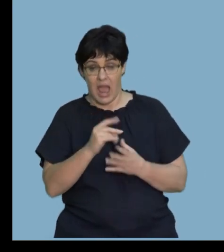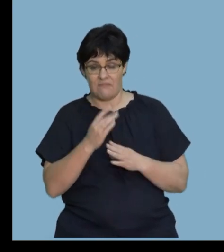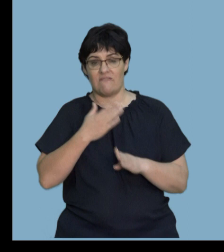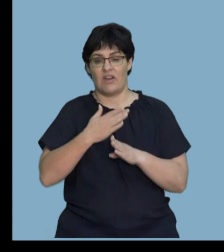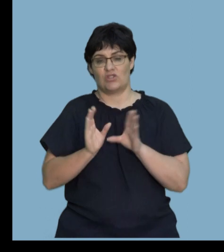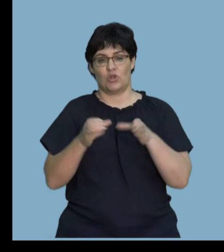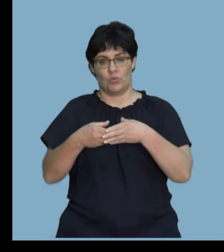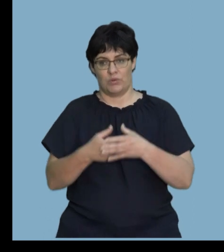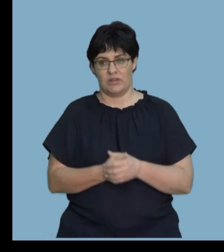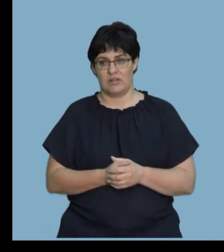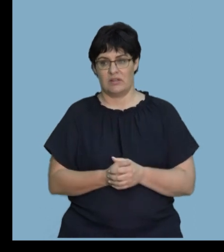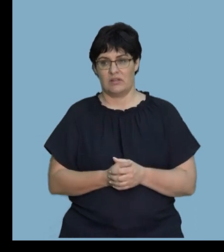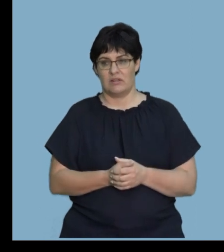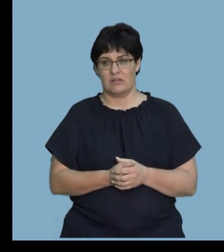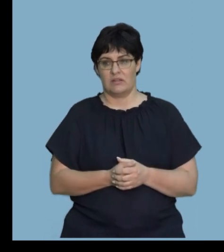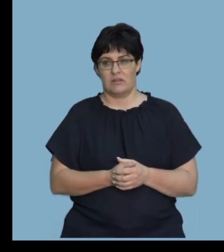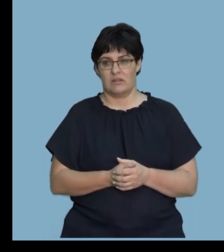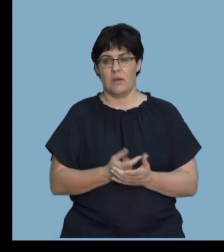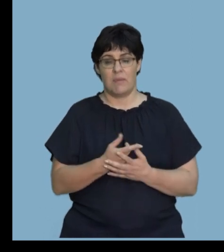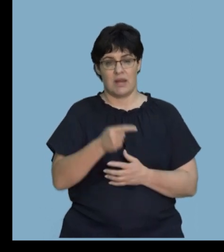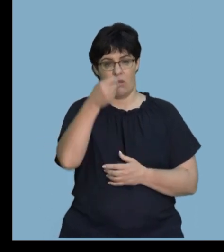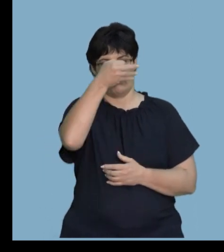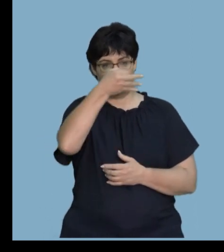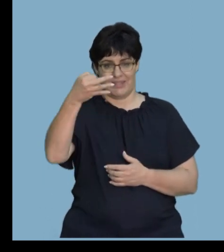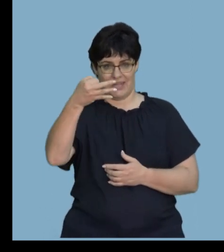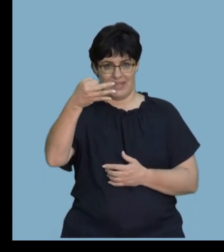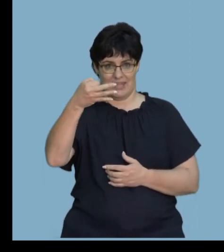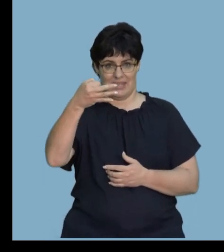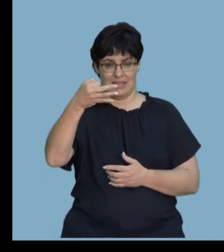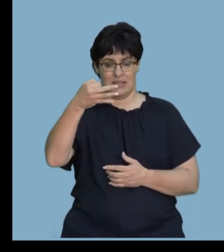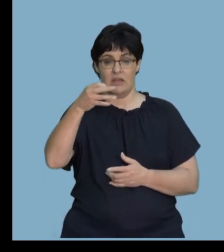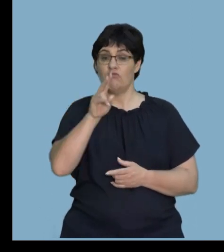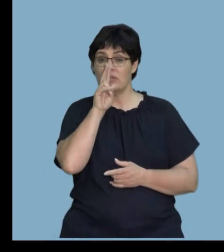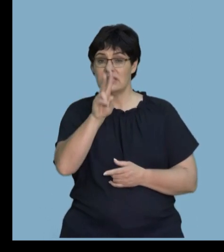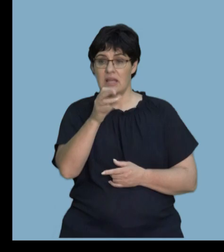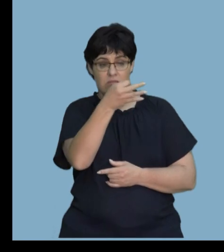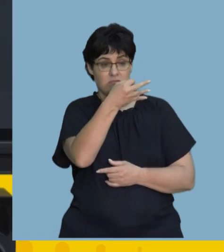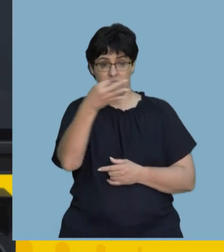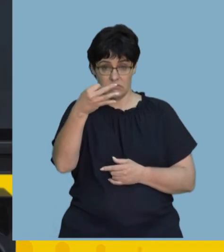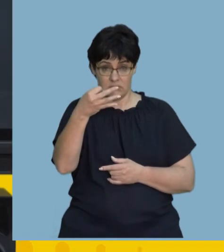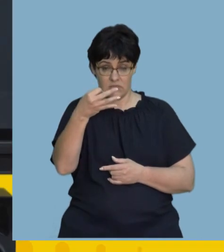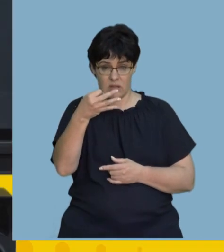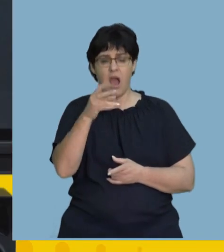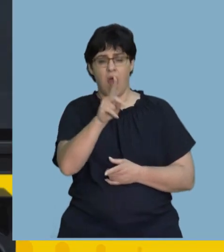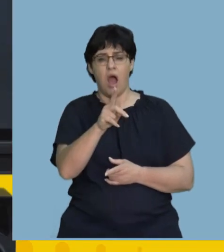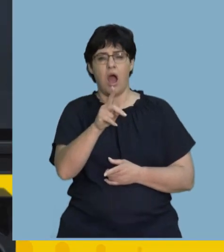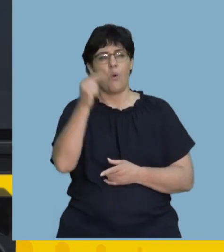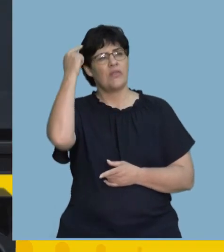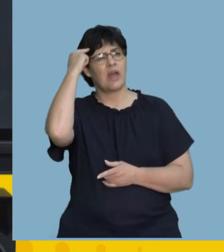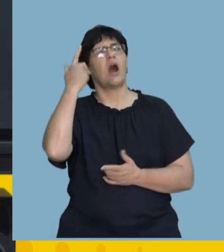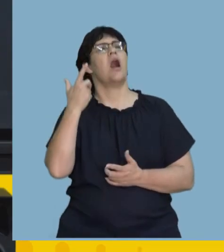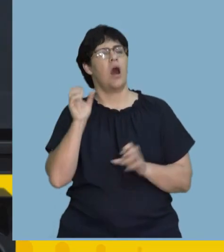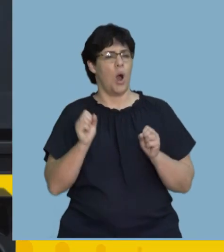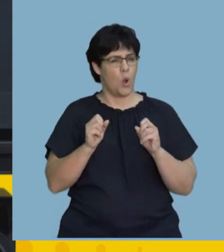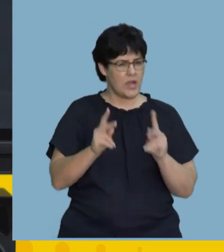functional group here present is a triple bond. The moment we see a triple bond, we immediately think, oh, okay, this